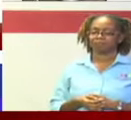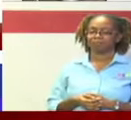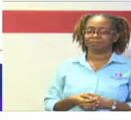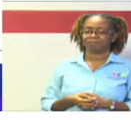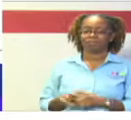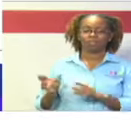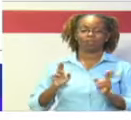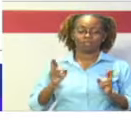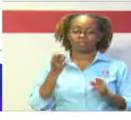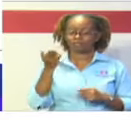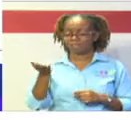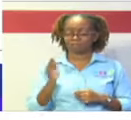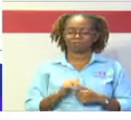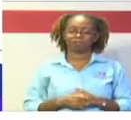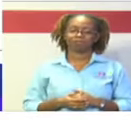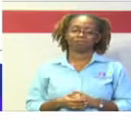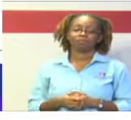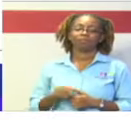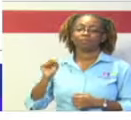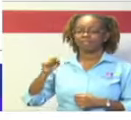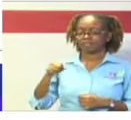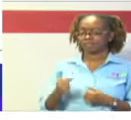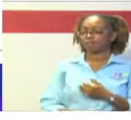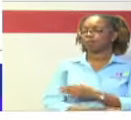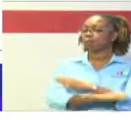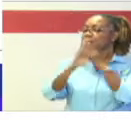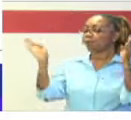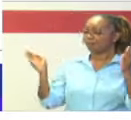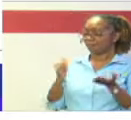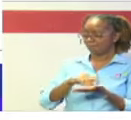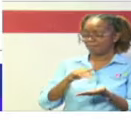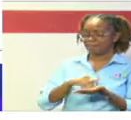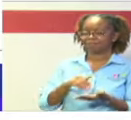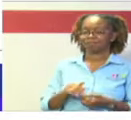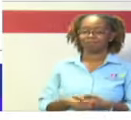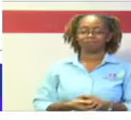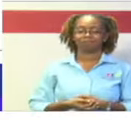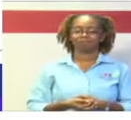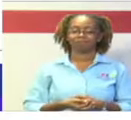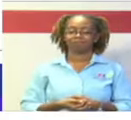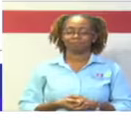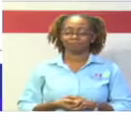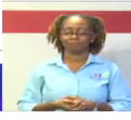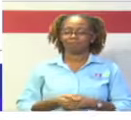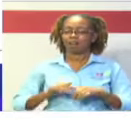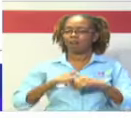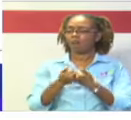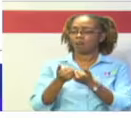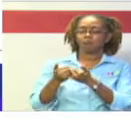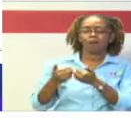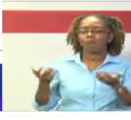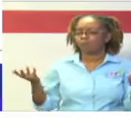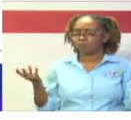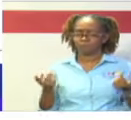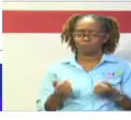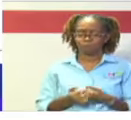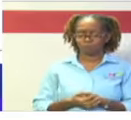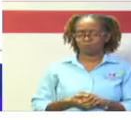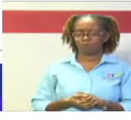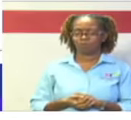Yes, good morning again. Follow-up question, how has the enforcement of home